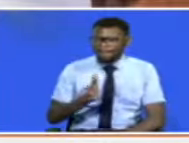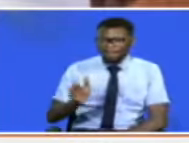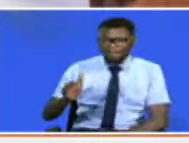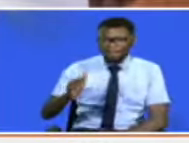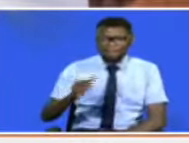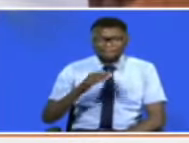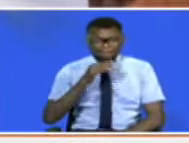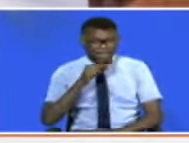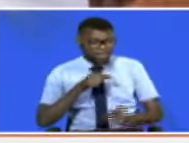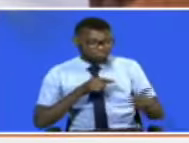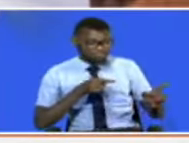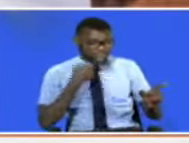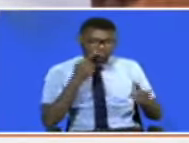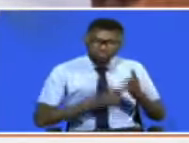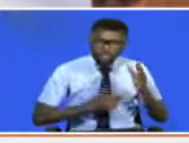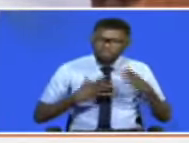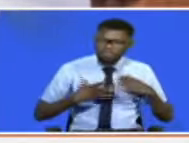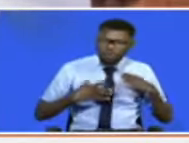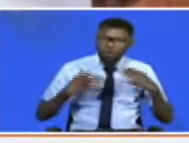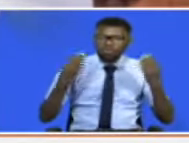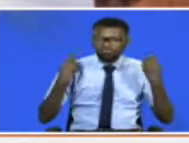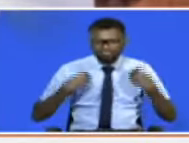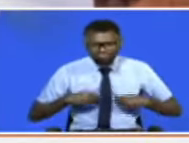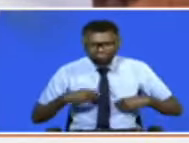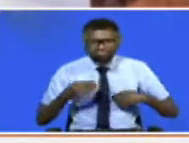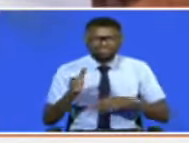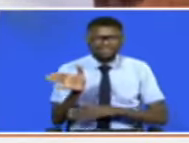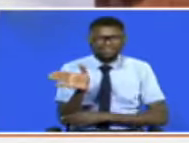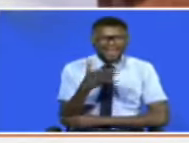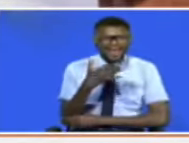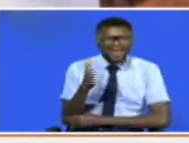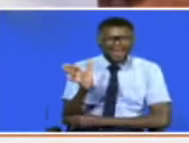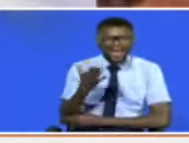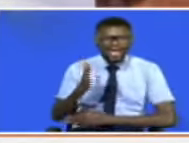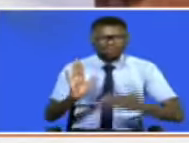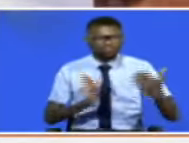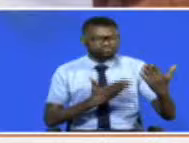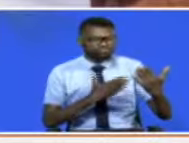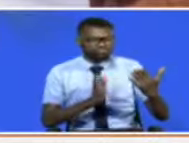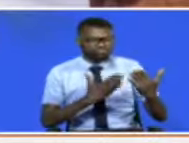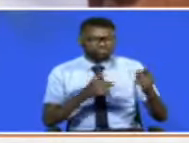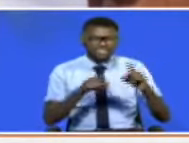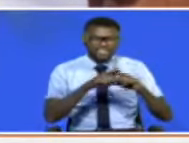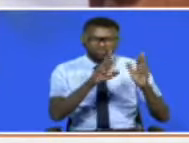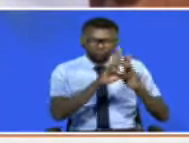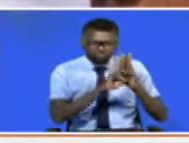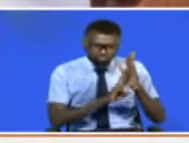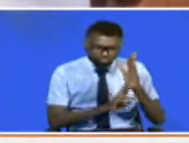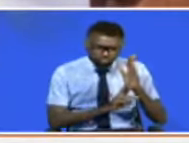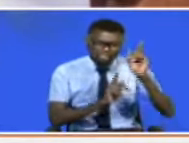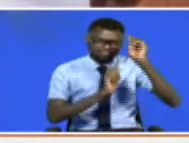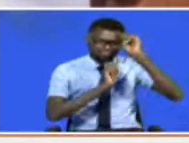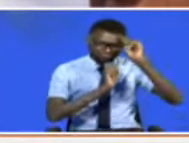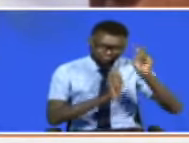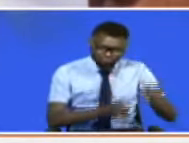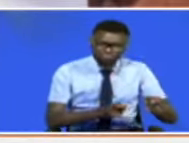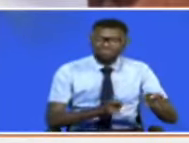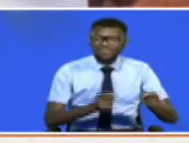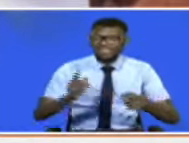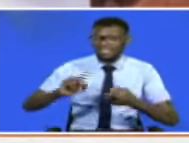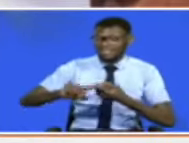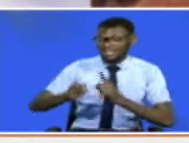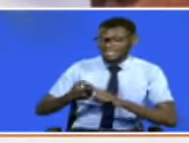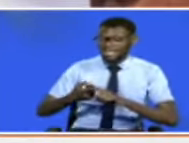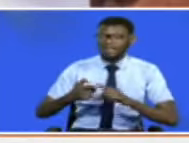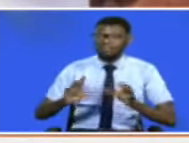that people should wear flags, people should chant, people should observe the regulations that have been laid by the Stanchart marathon